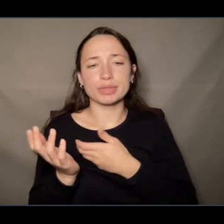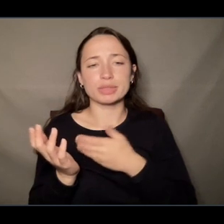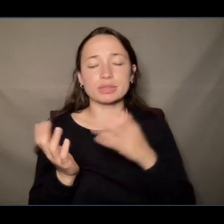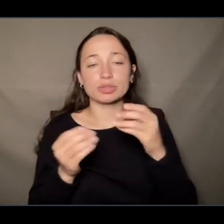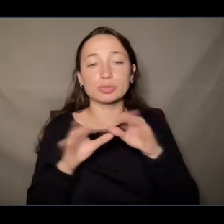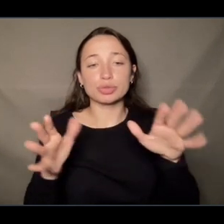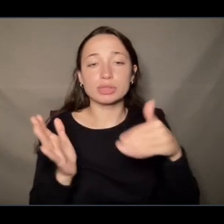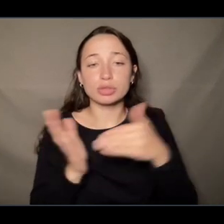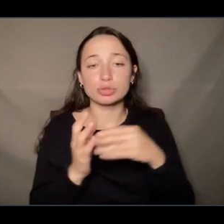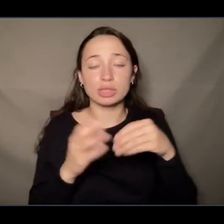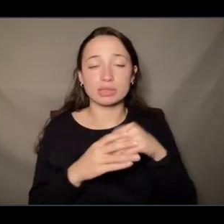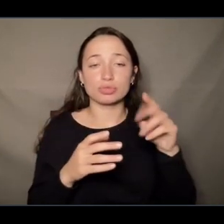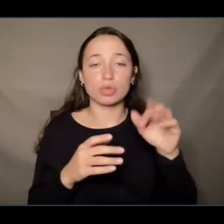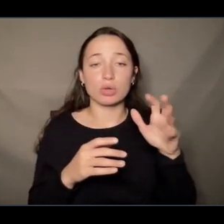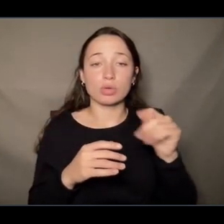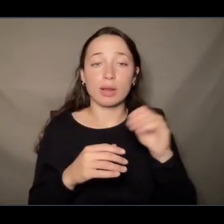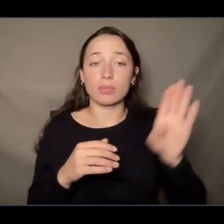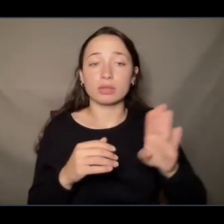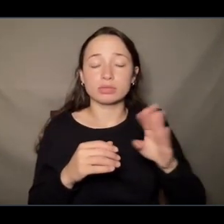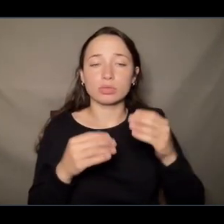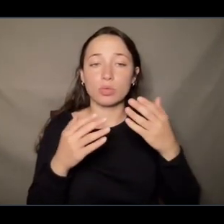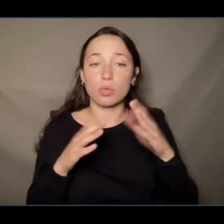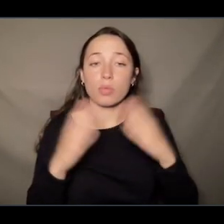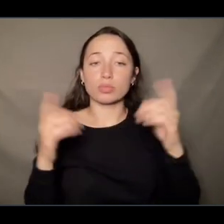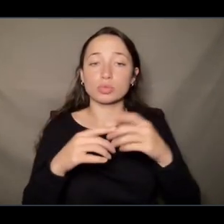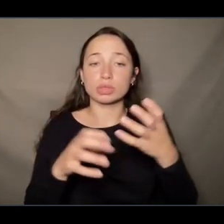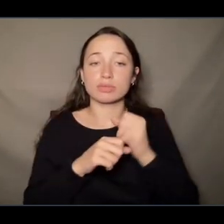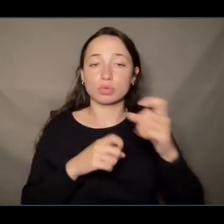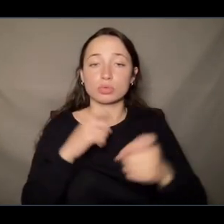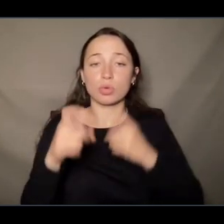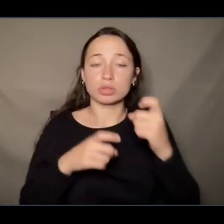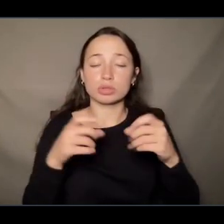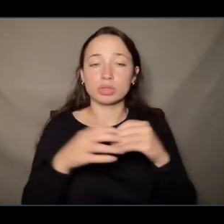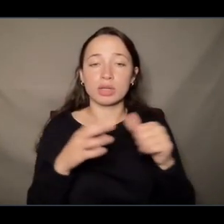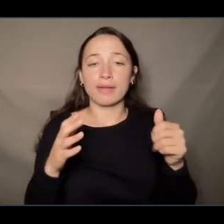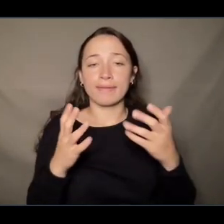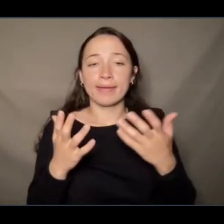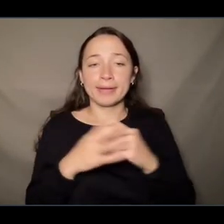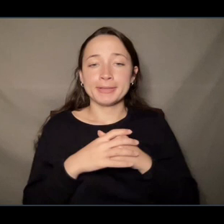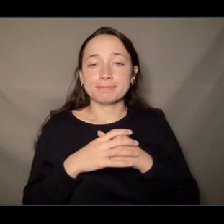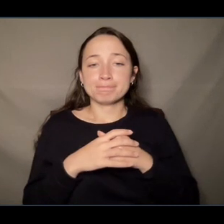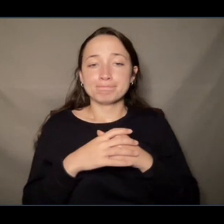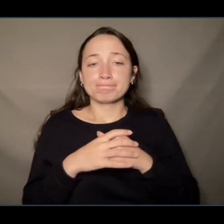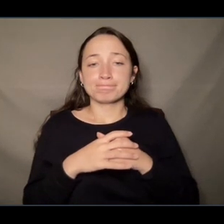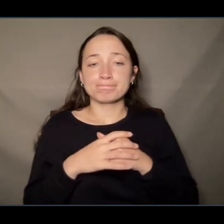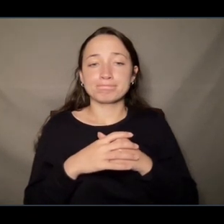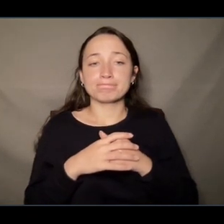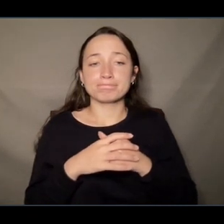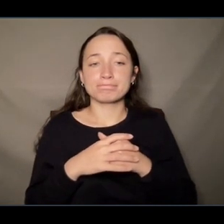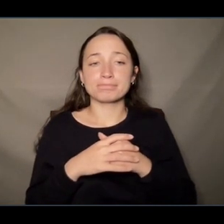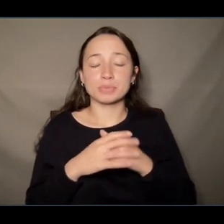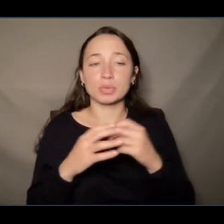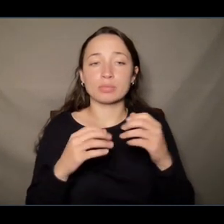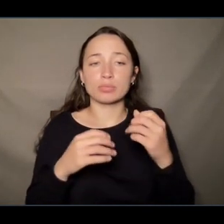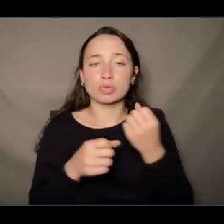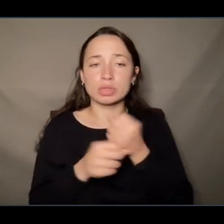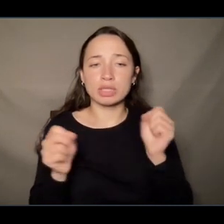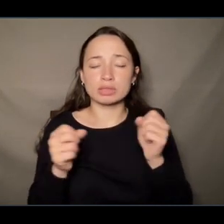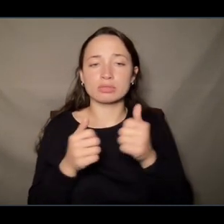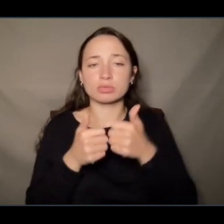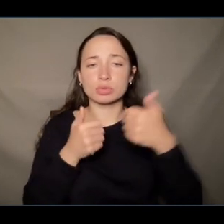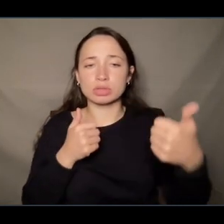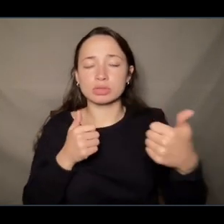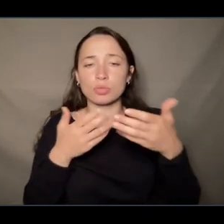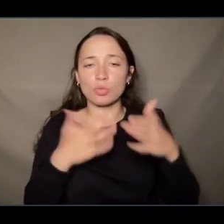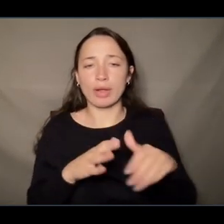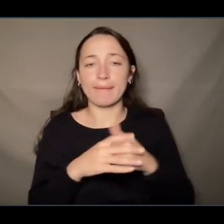Our distribution centers, both in Dracut and Boston, are open to receive your donations in a very protected, socially